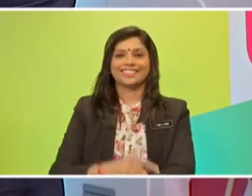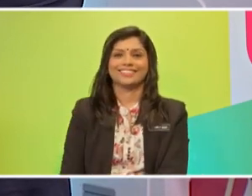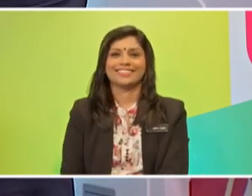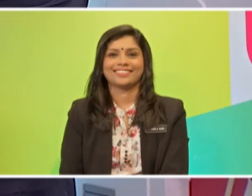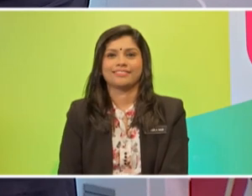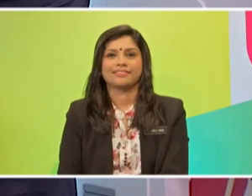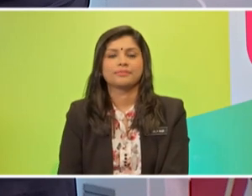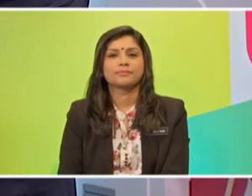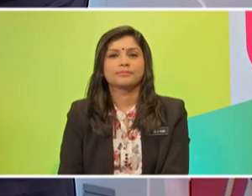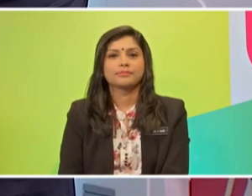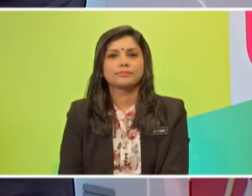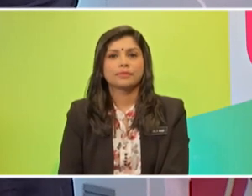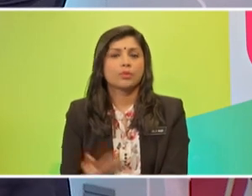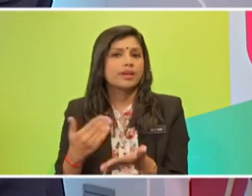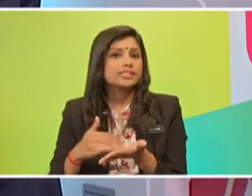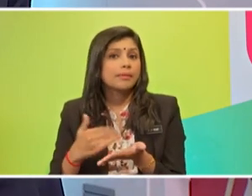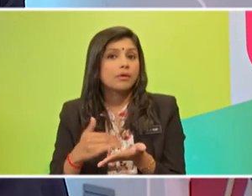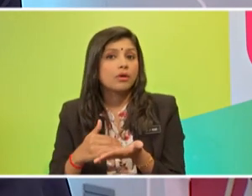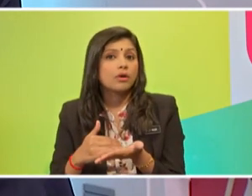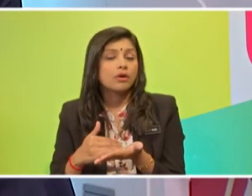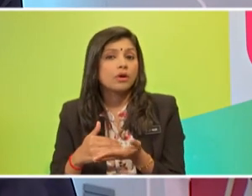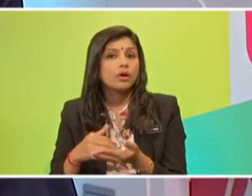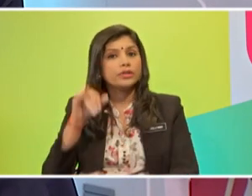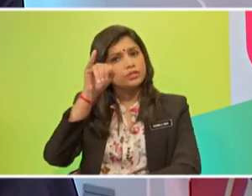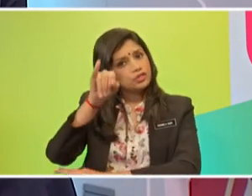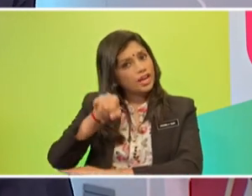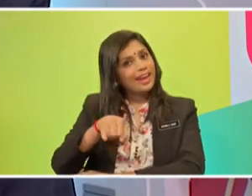And then we have J.